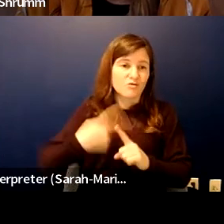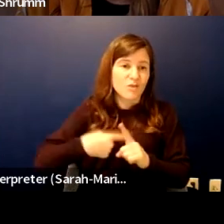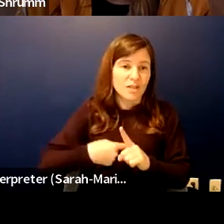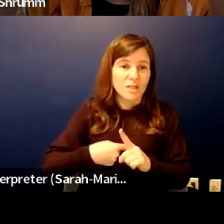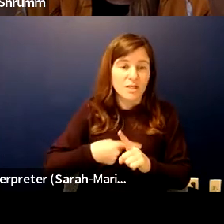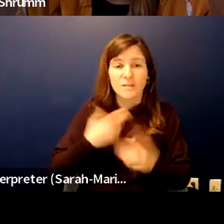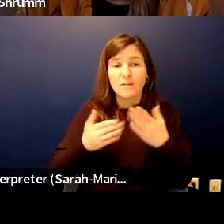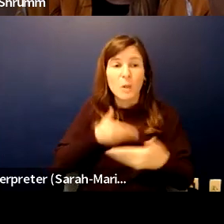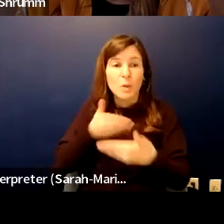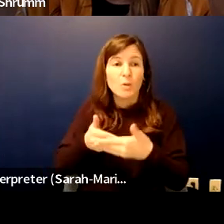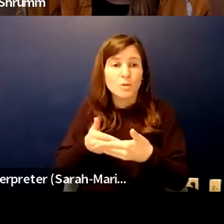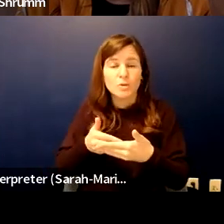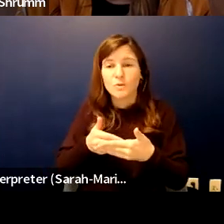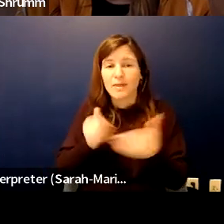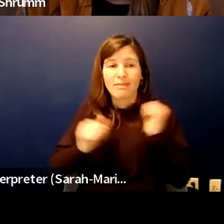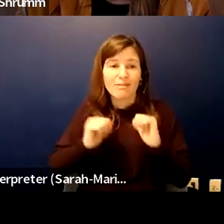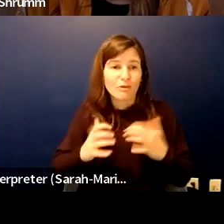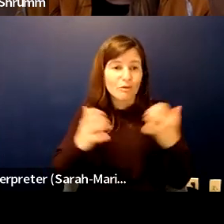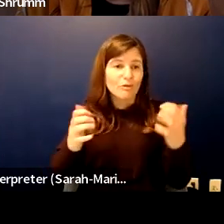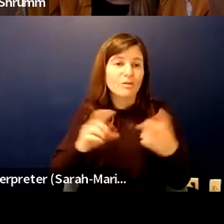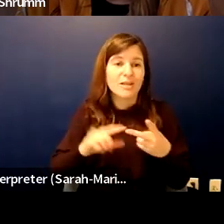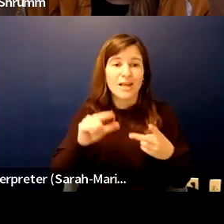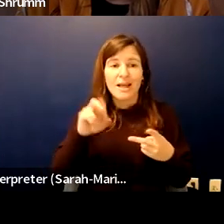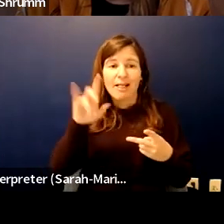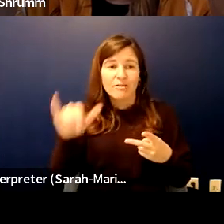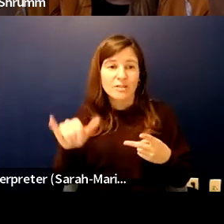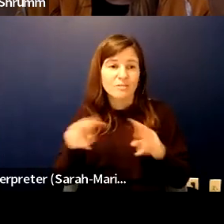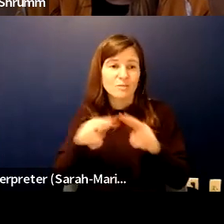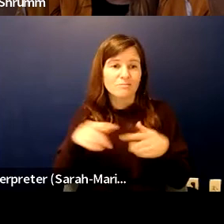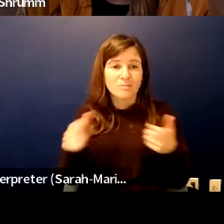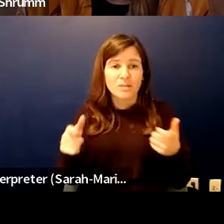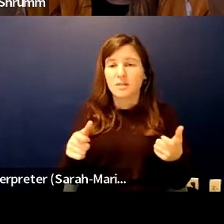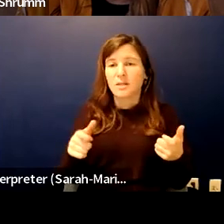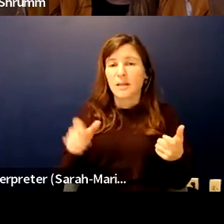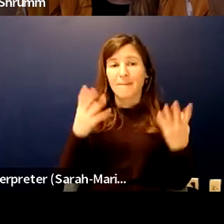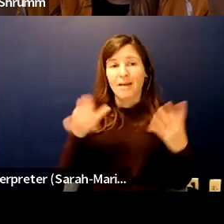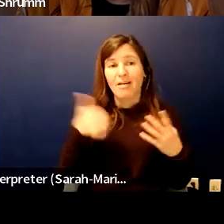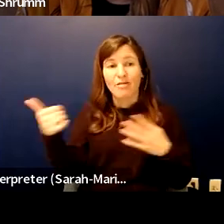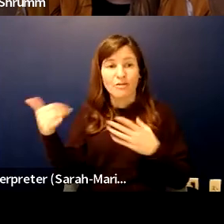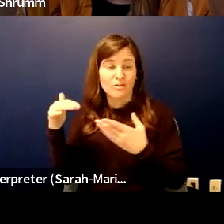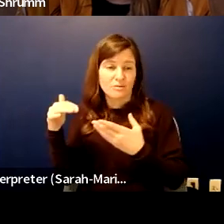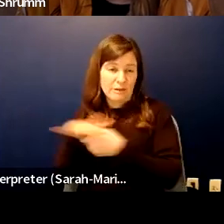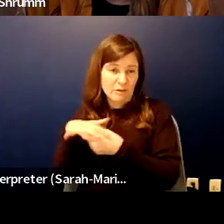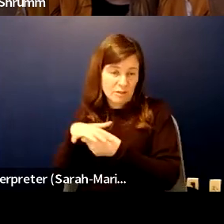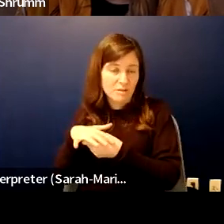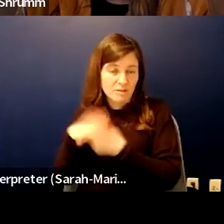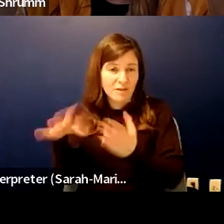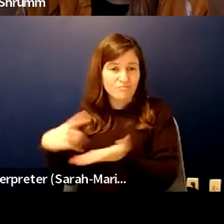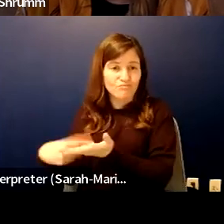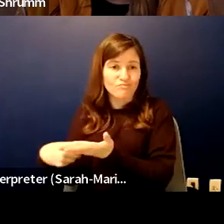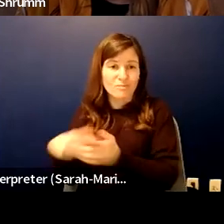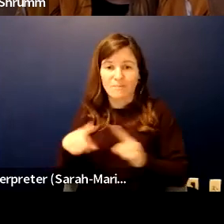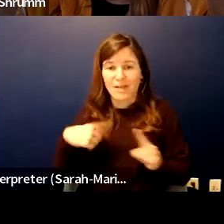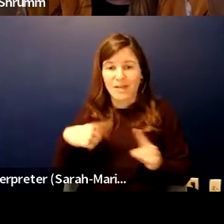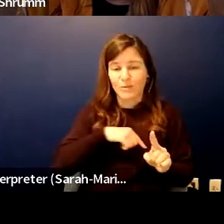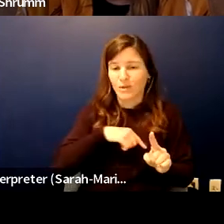or galleries? And these are a lot of questions that I think a lot of other cities have addressed or regions have addressed. And I think we